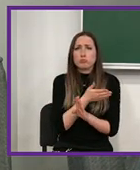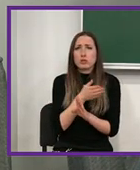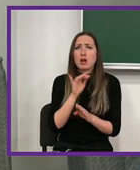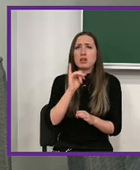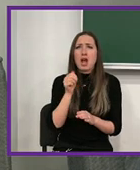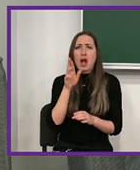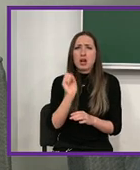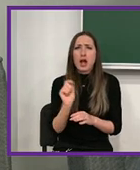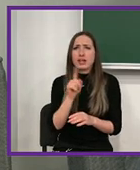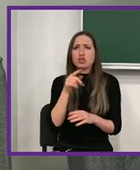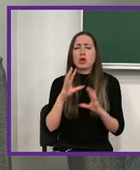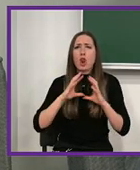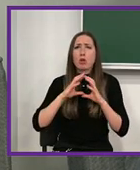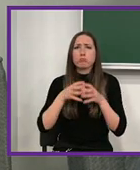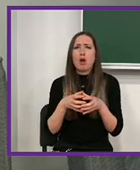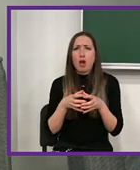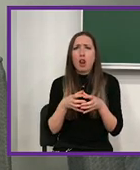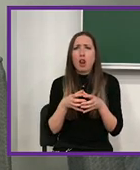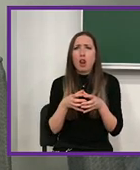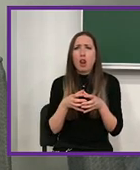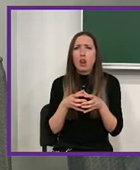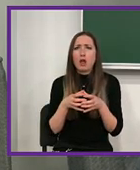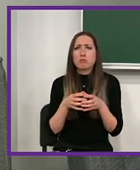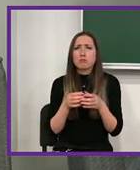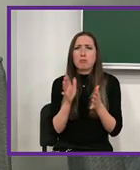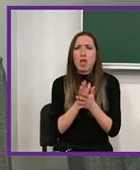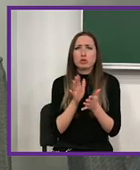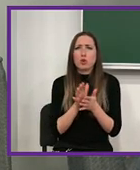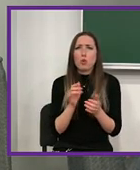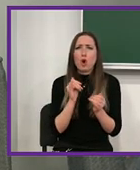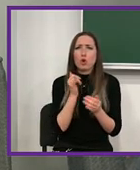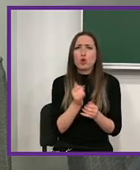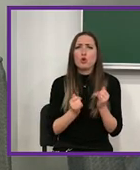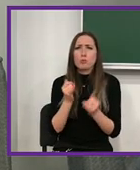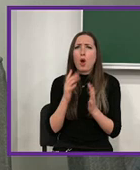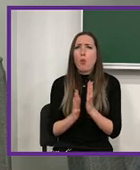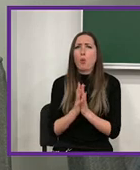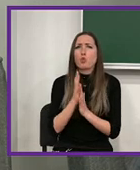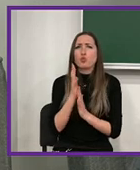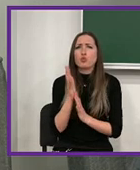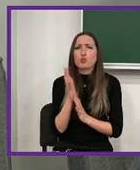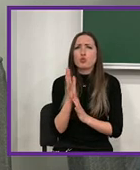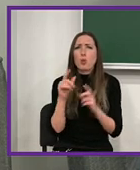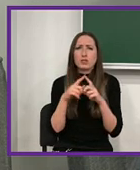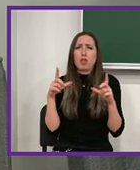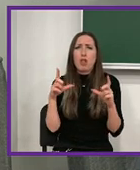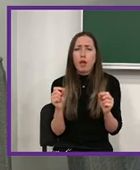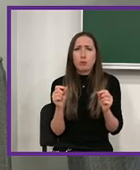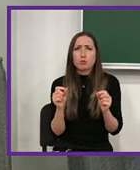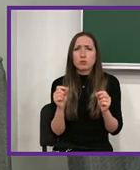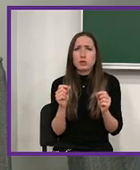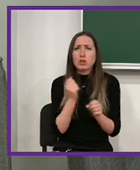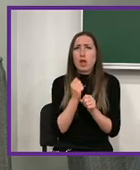company. We have about 17,000 employees across the world. We have operations in 60 countries, sales